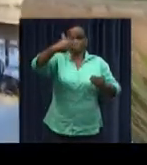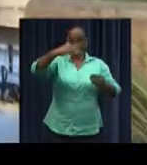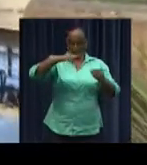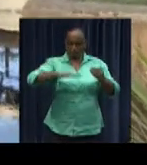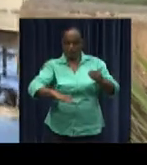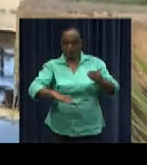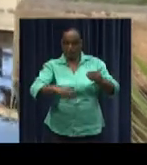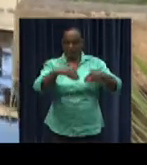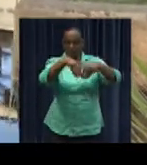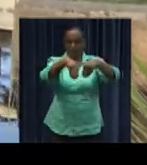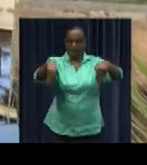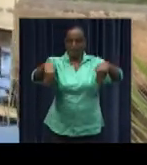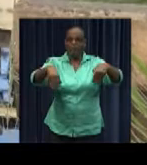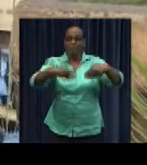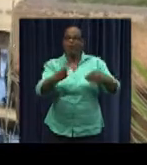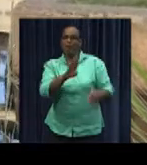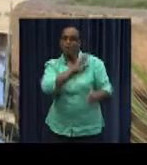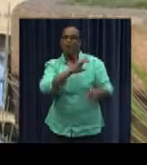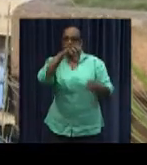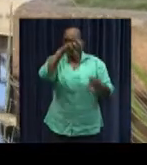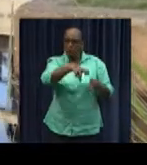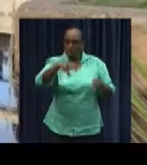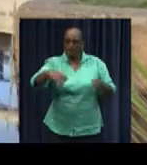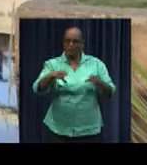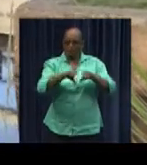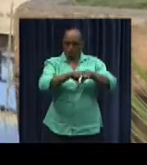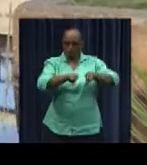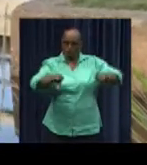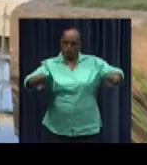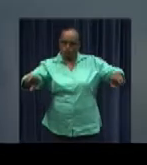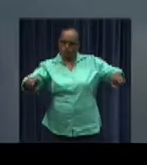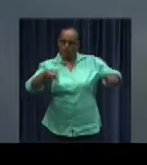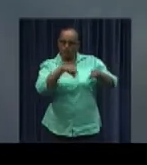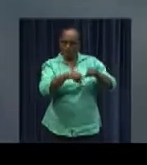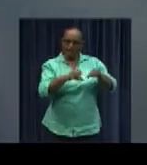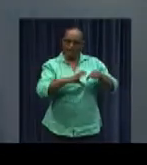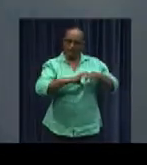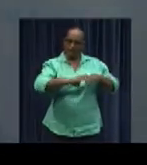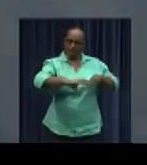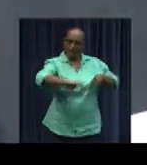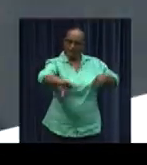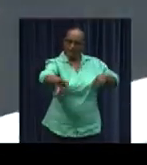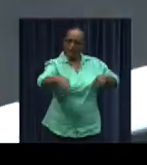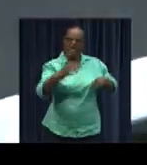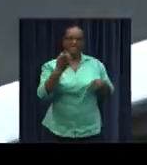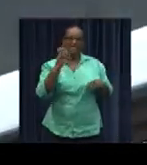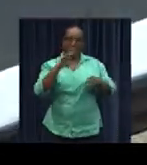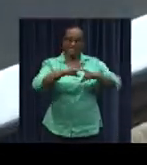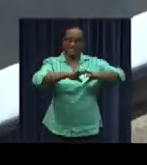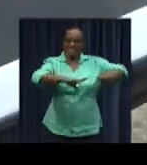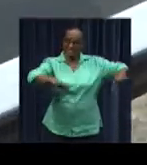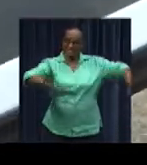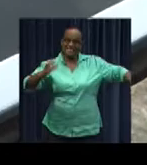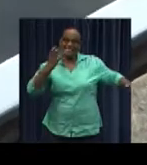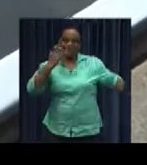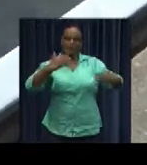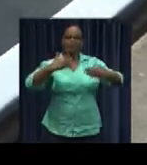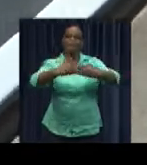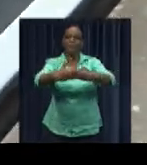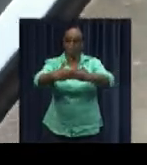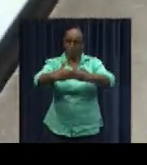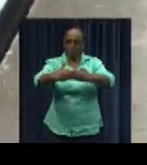about the strengthening of the weaknesses of this dam, but also to prevent seawater from coming in by setting